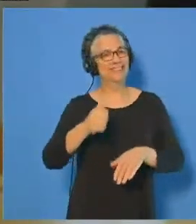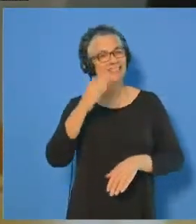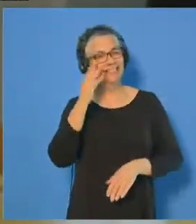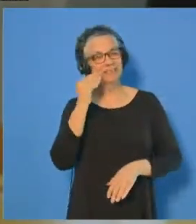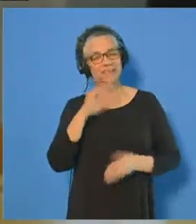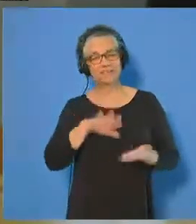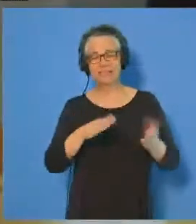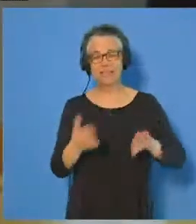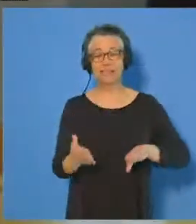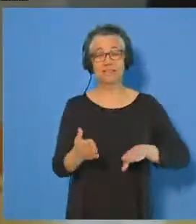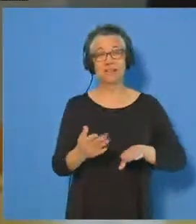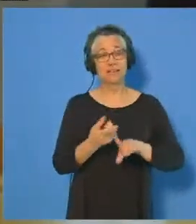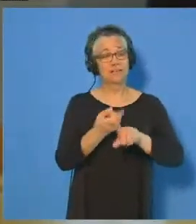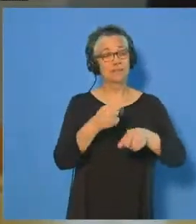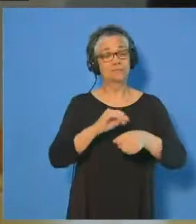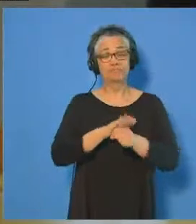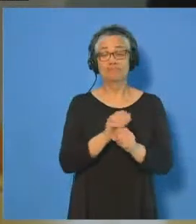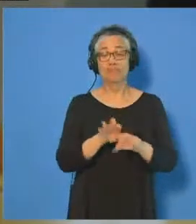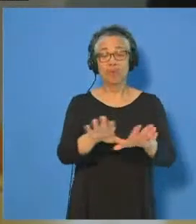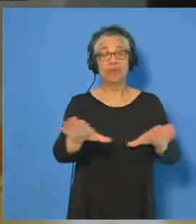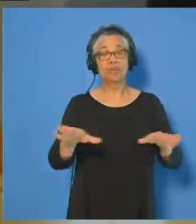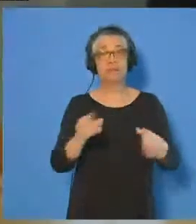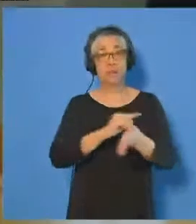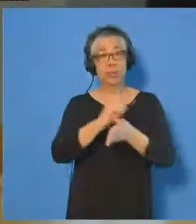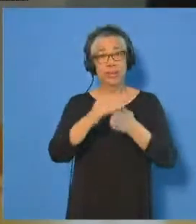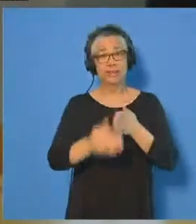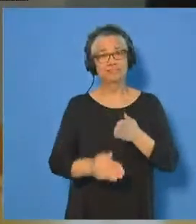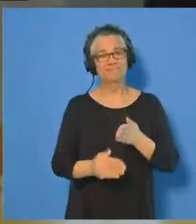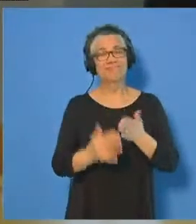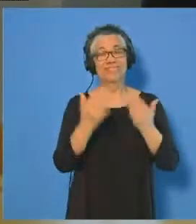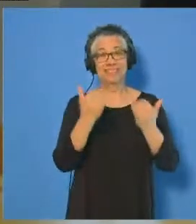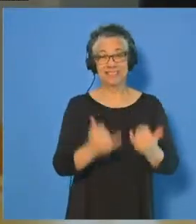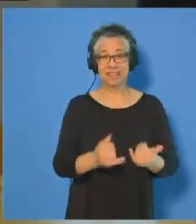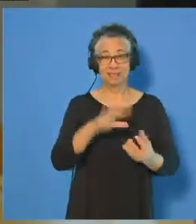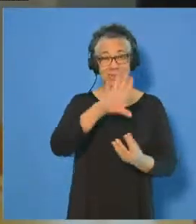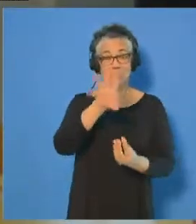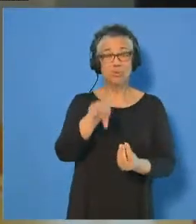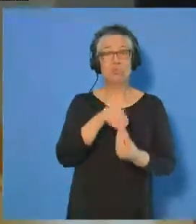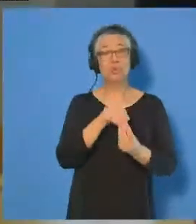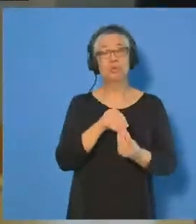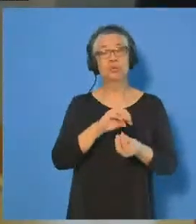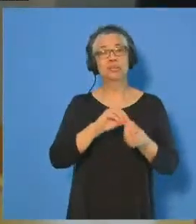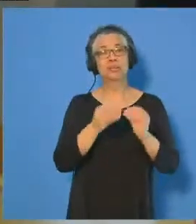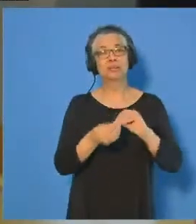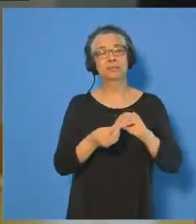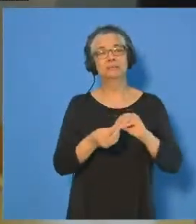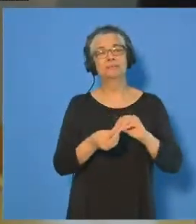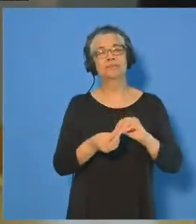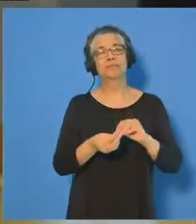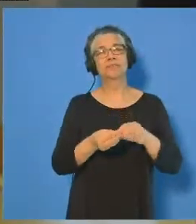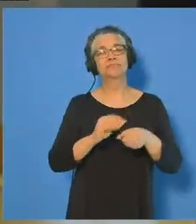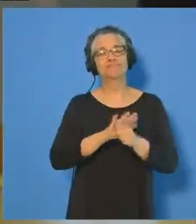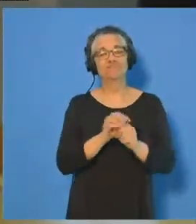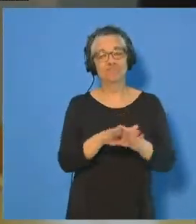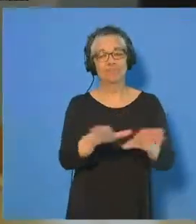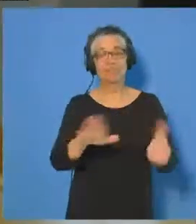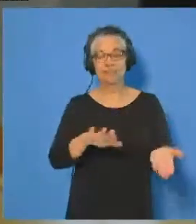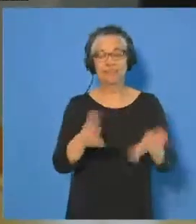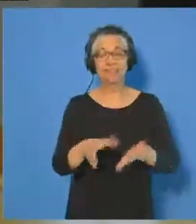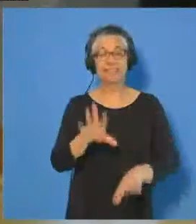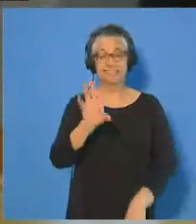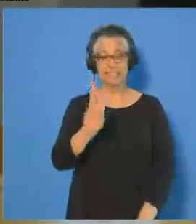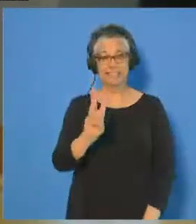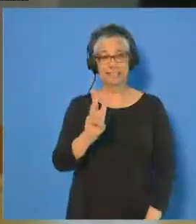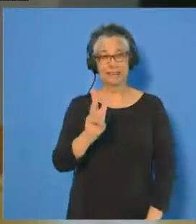to COVID-19 over the weekend, and this now takes our total number of deaths for COVID-19 to 6.